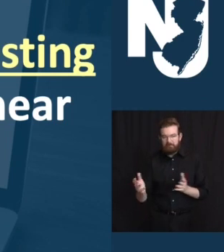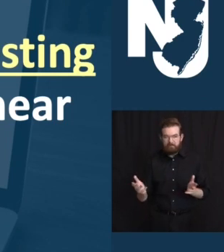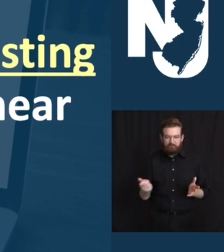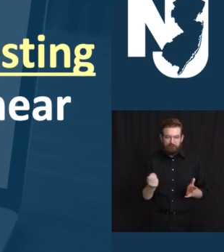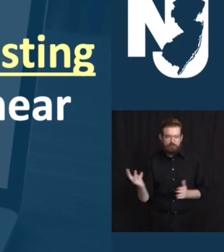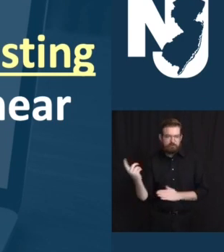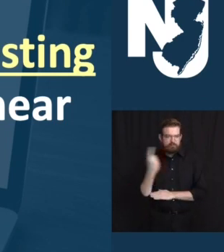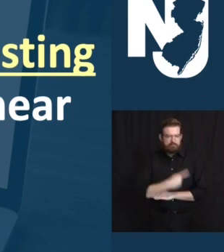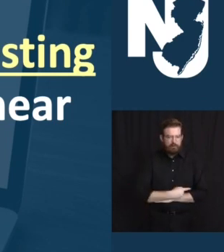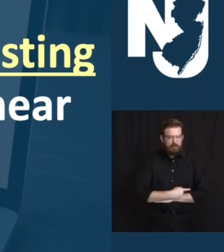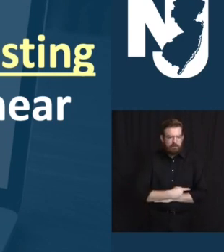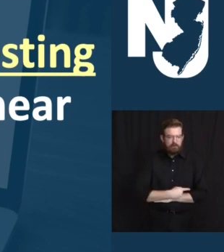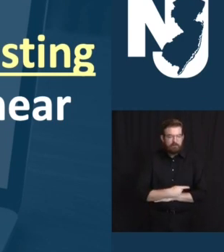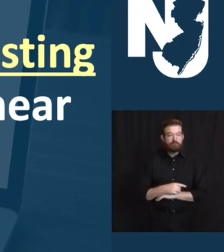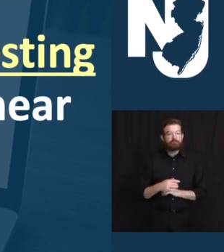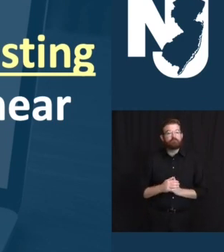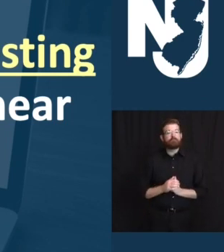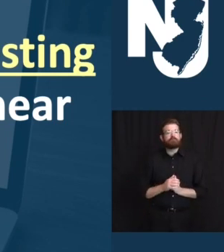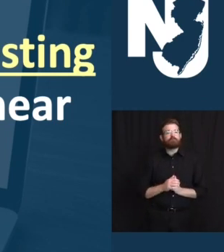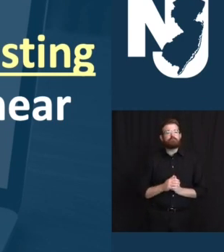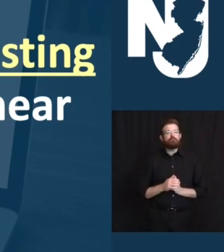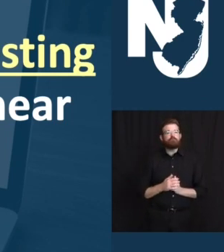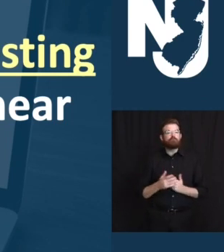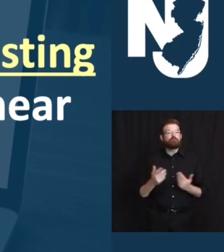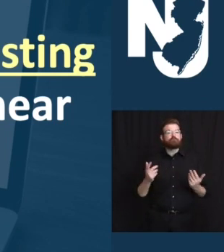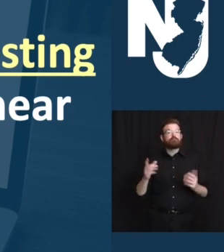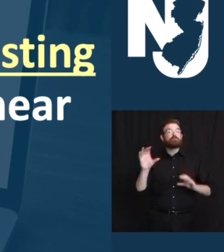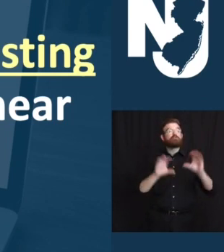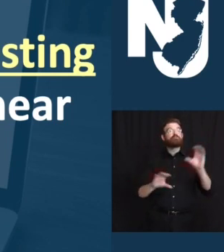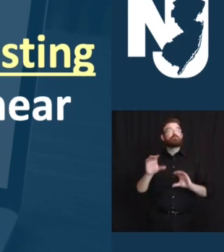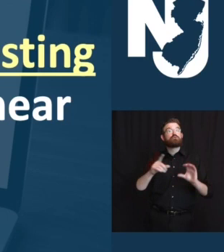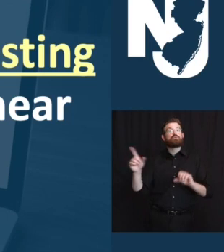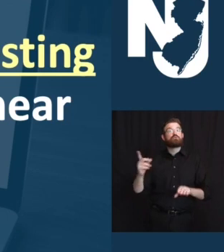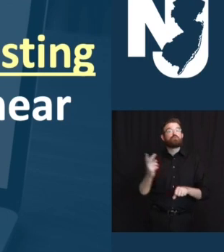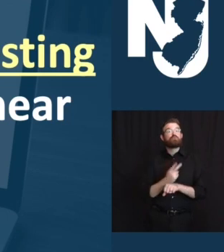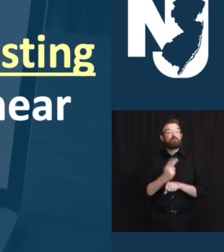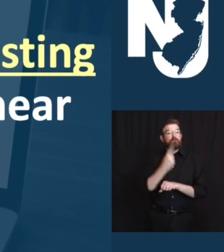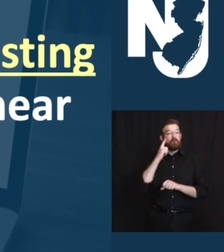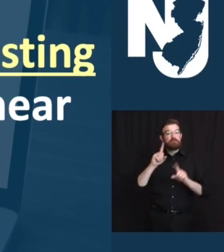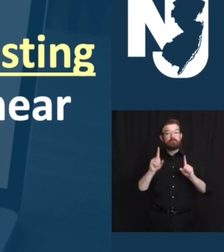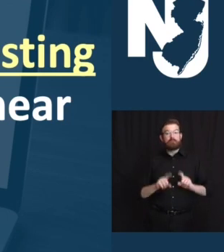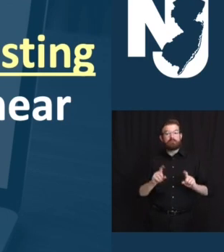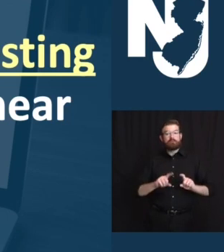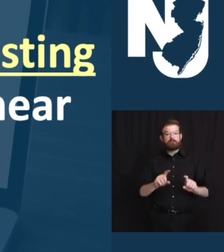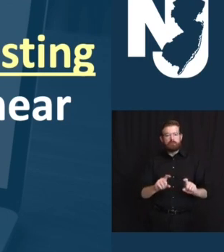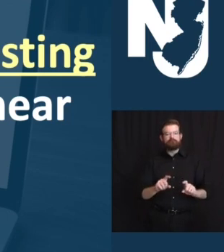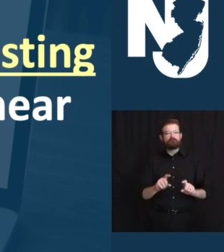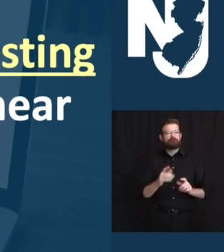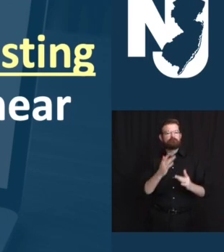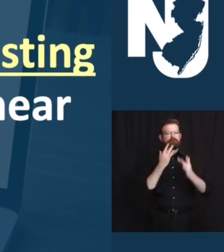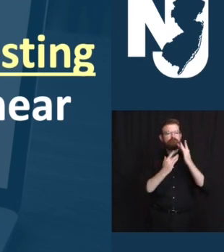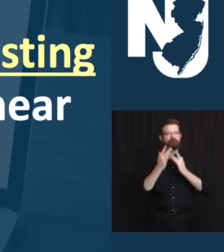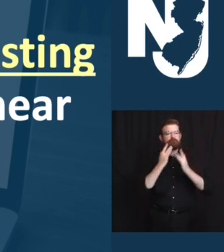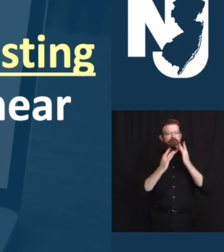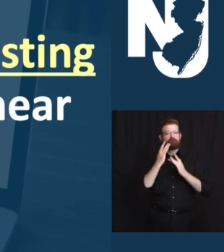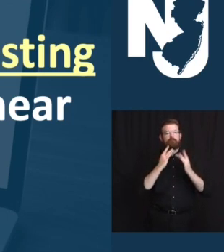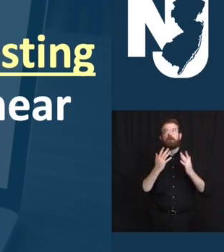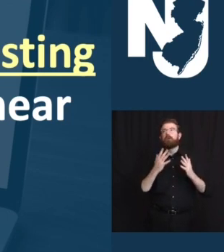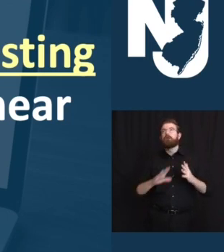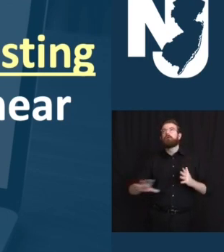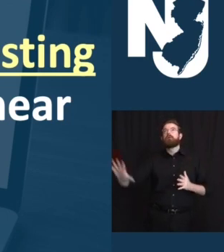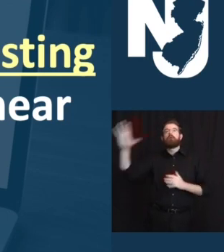reagent availability. Our team was on with the White House on this both last night and this morning,